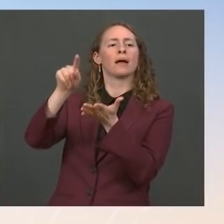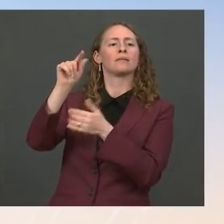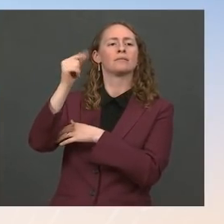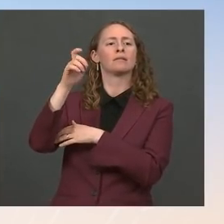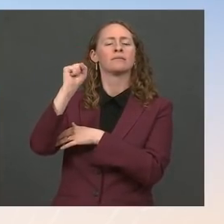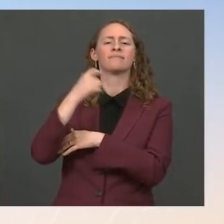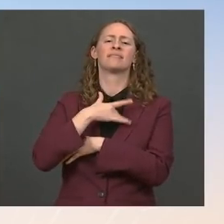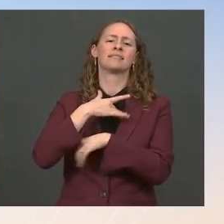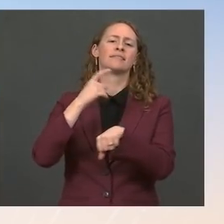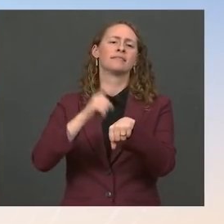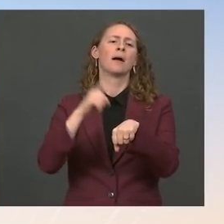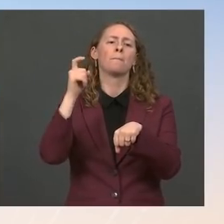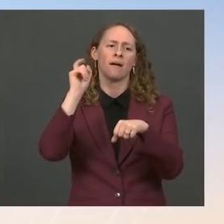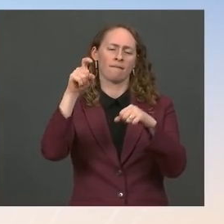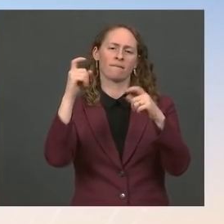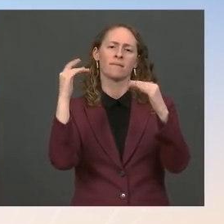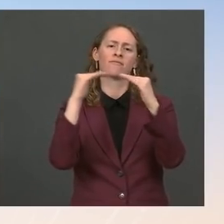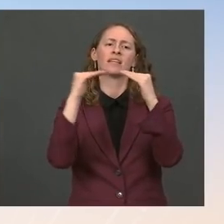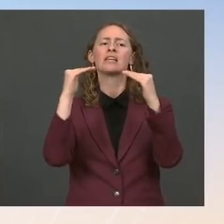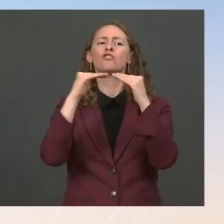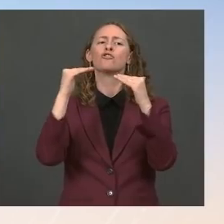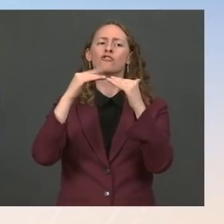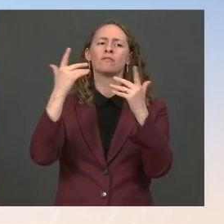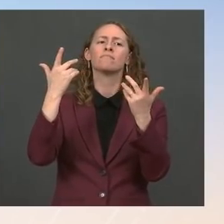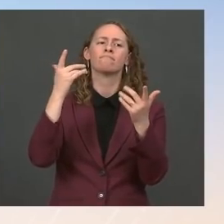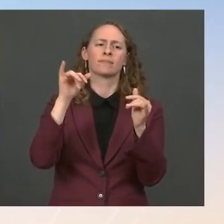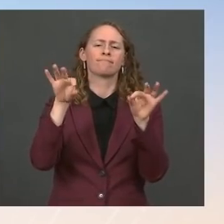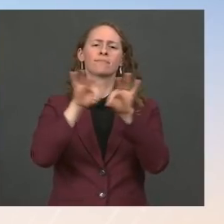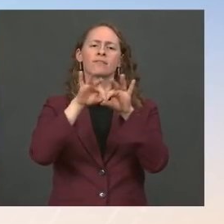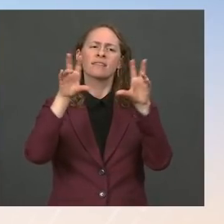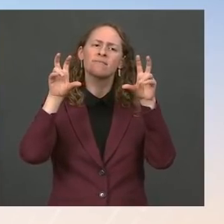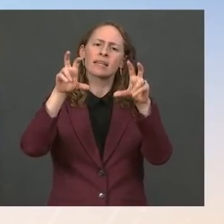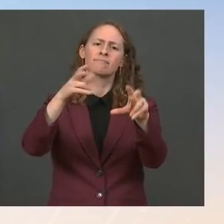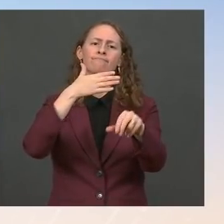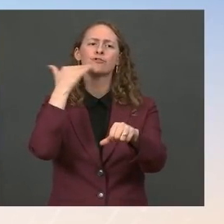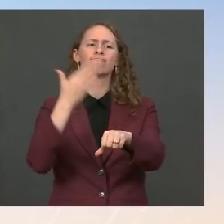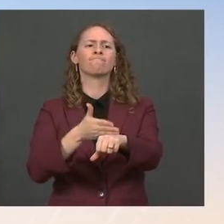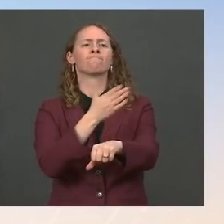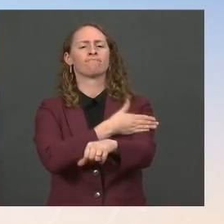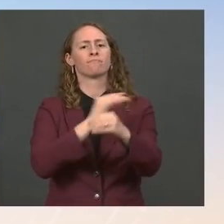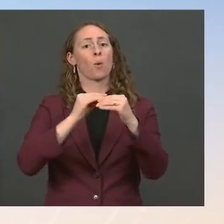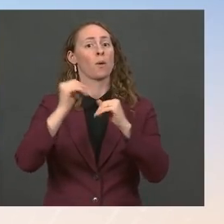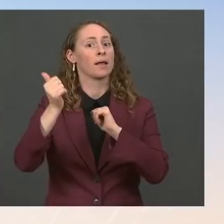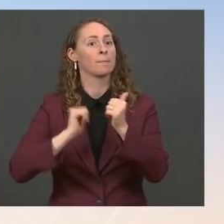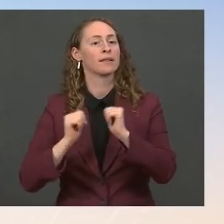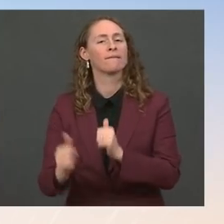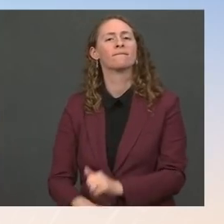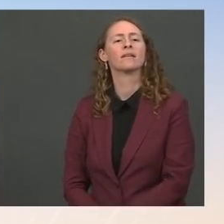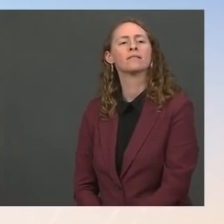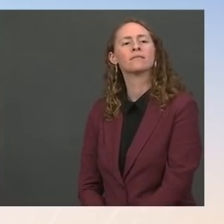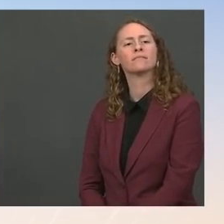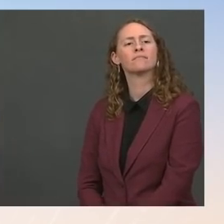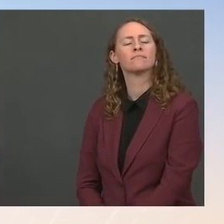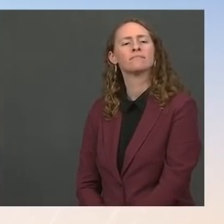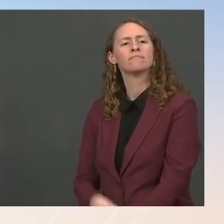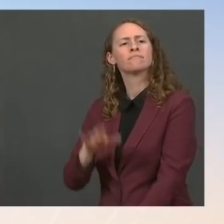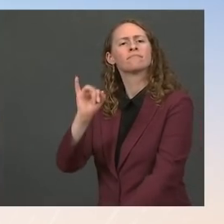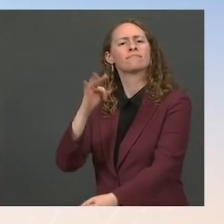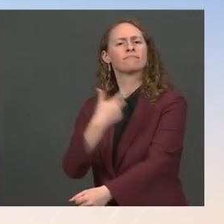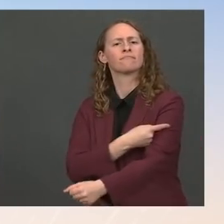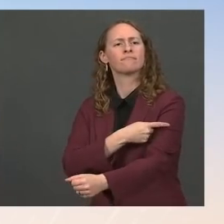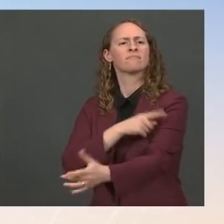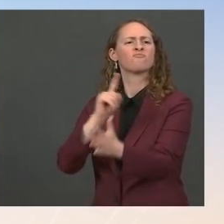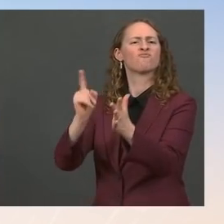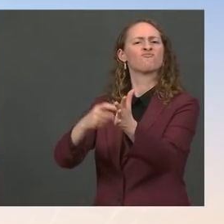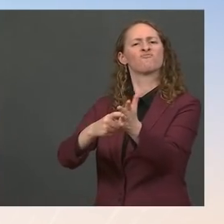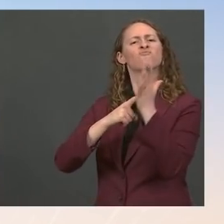help pay for in a range of important investments to make us more competitive. And then just one on vaccine requirements. If the whole point of a vaccine mandate